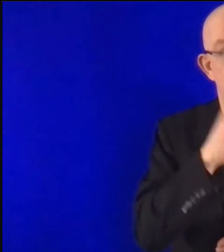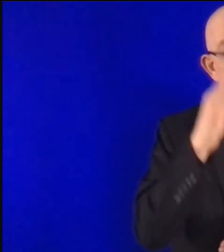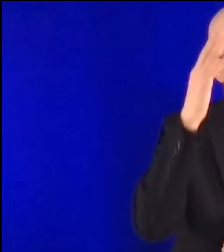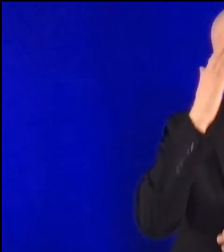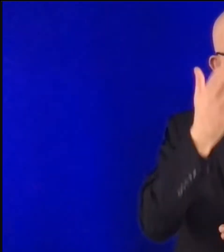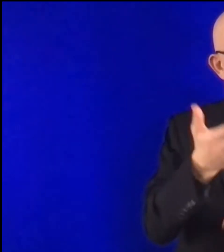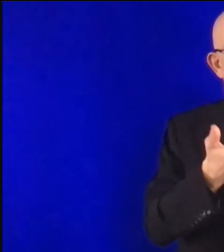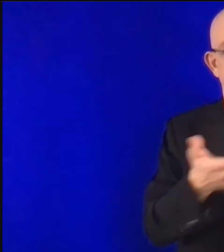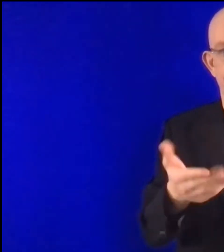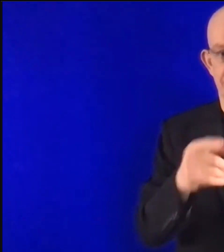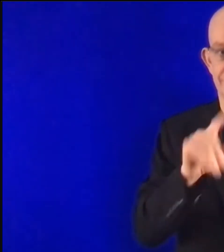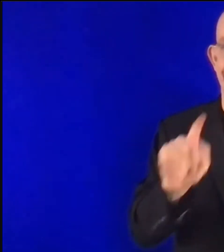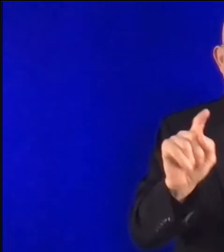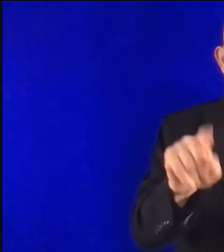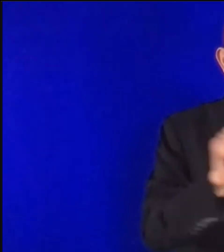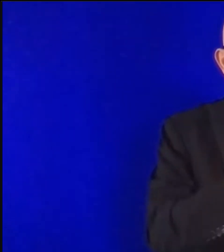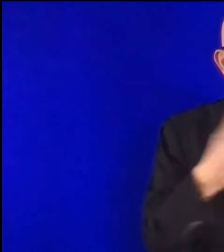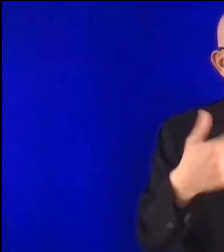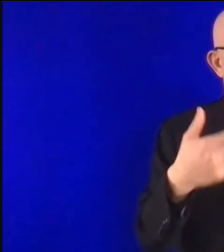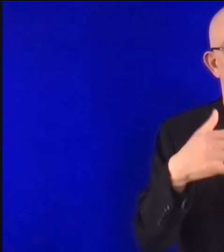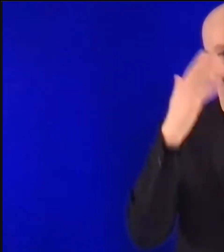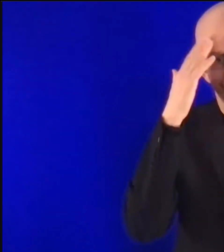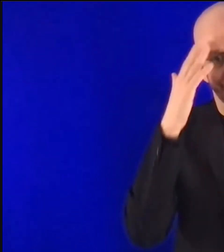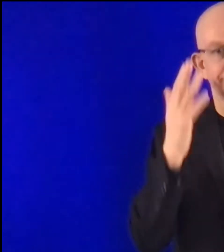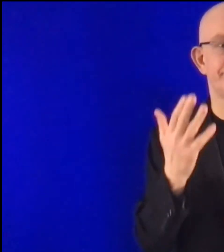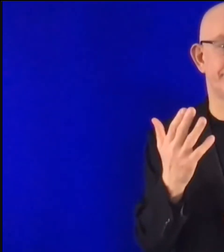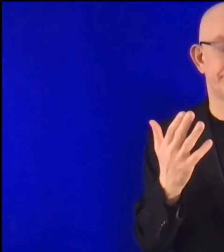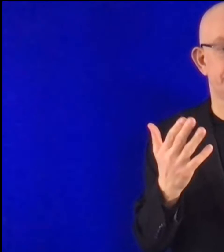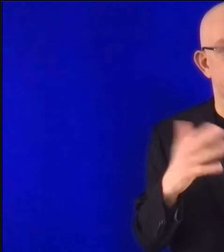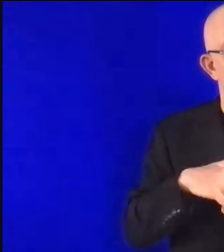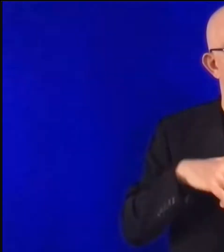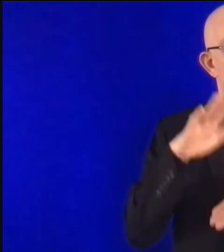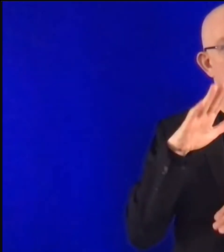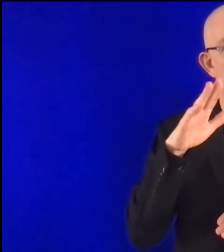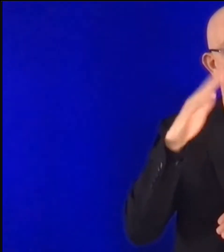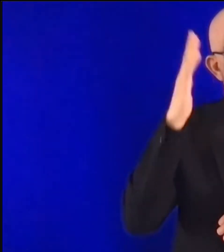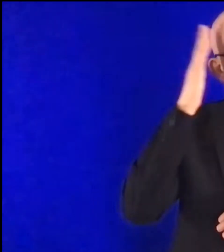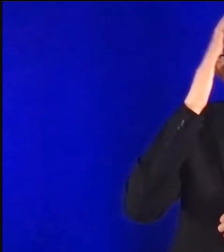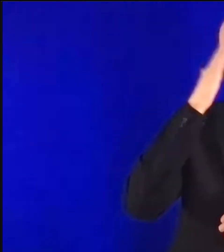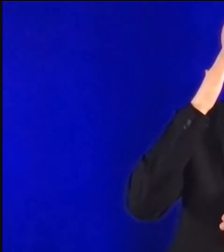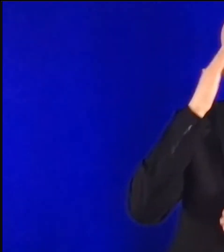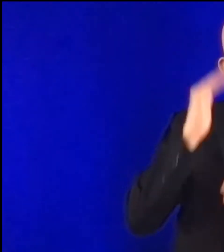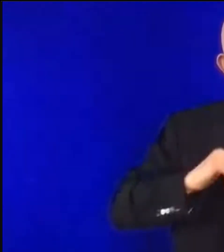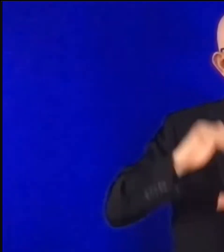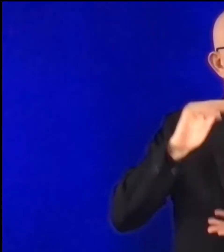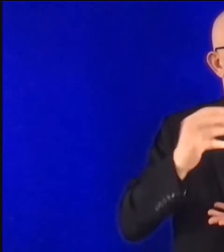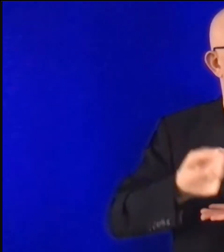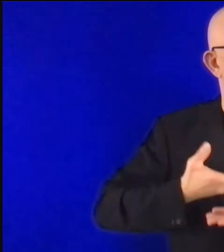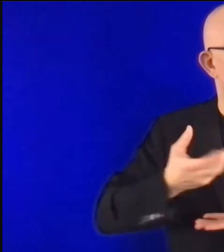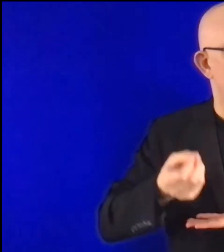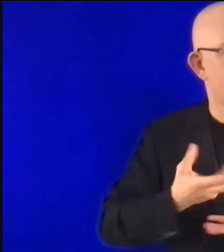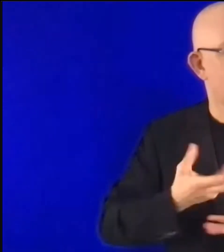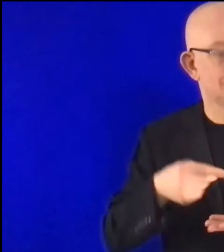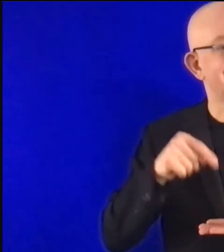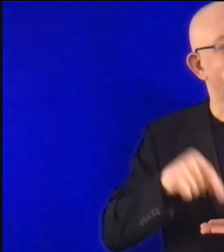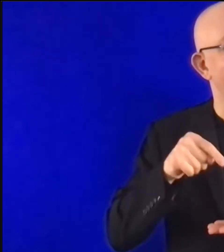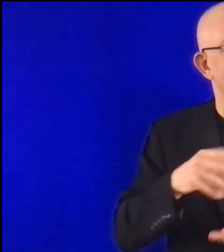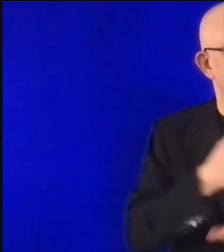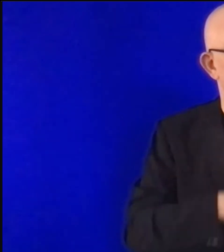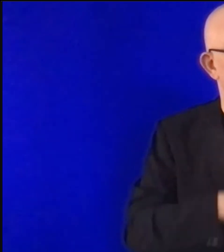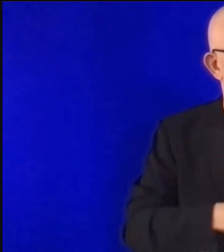think of women with disabilities in rural areas, in poverty, in an illiterate background. So it is